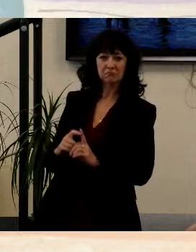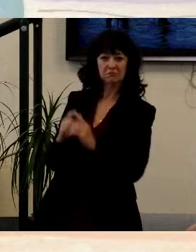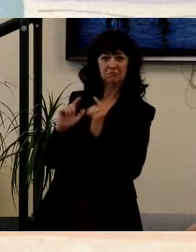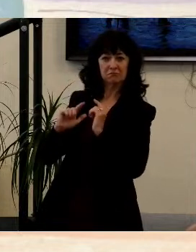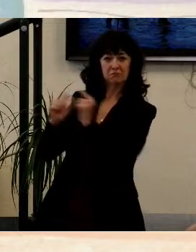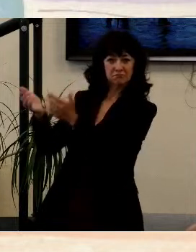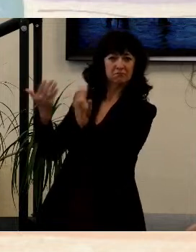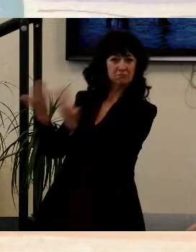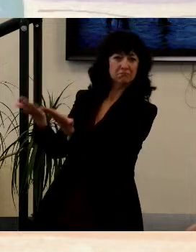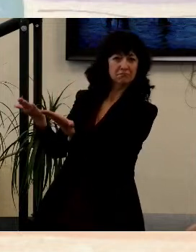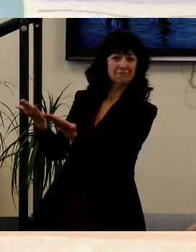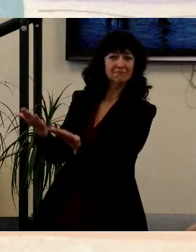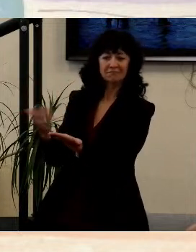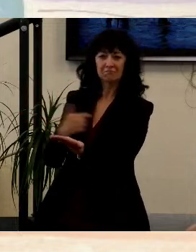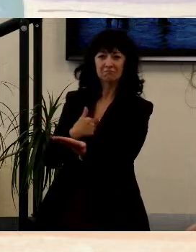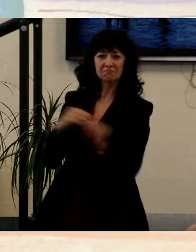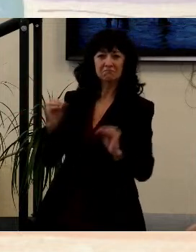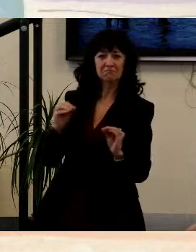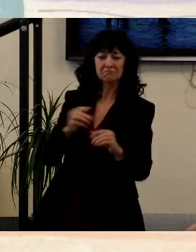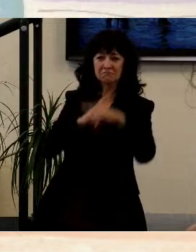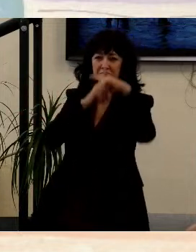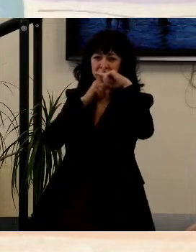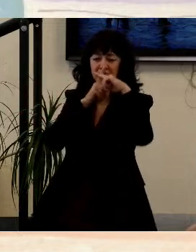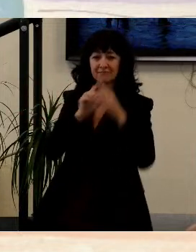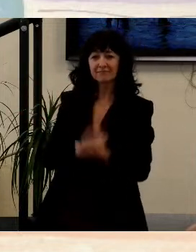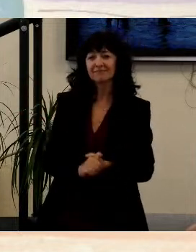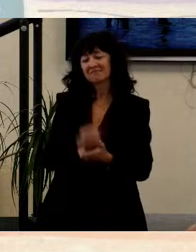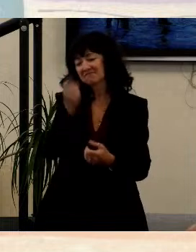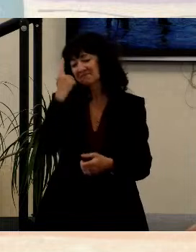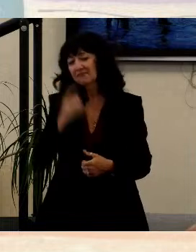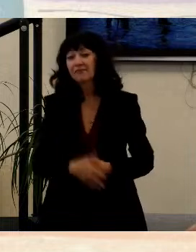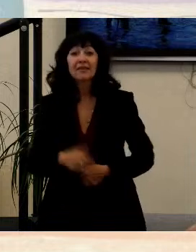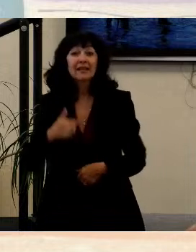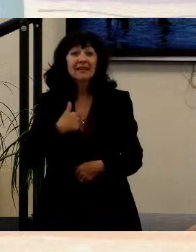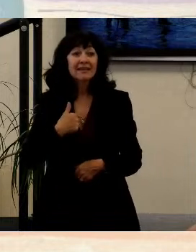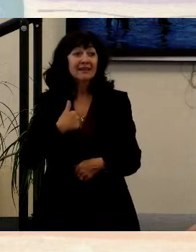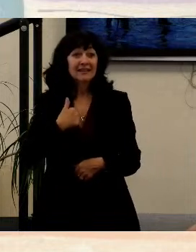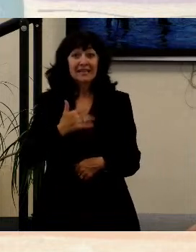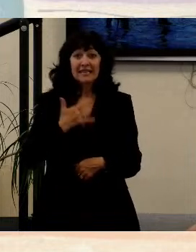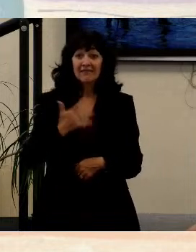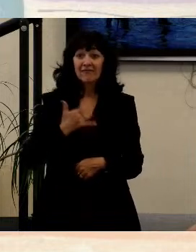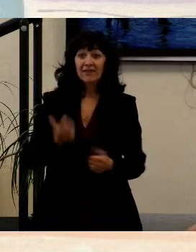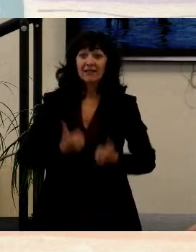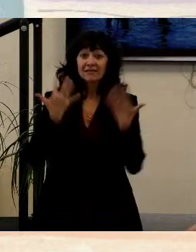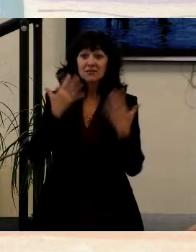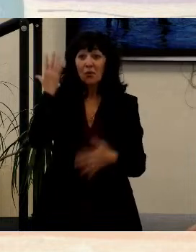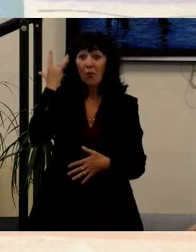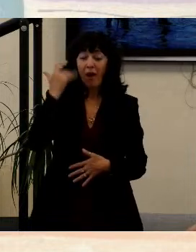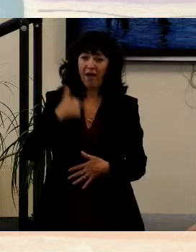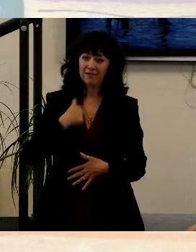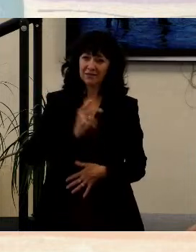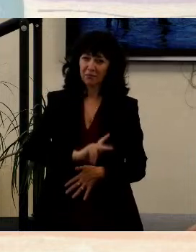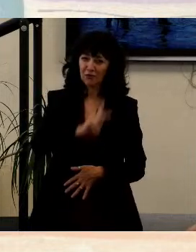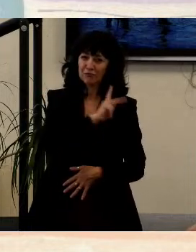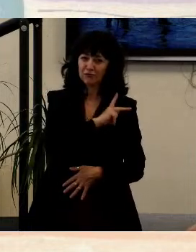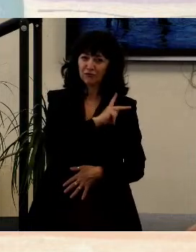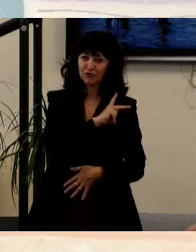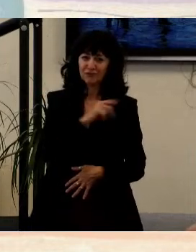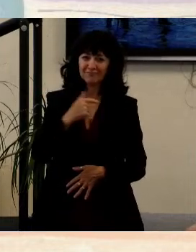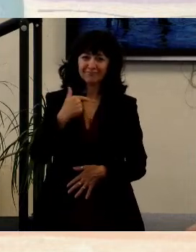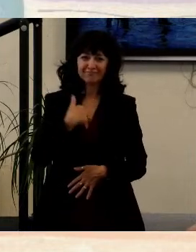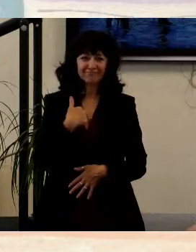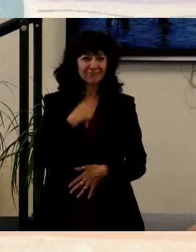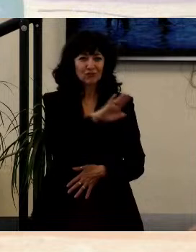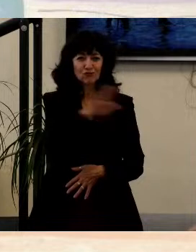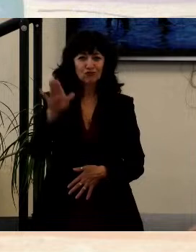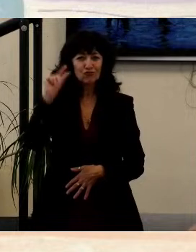but for me, it's personal. And after serving as your governor for 7.5 years,